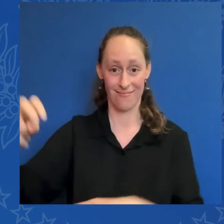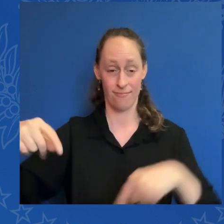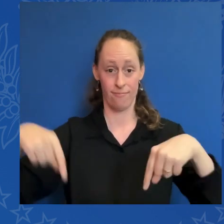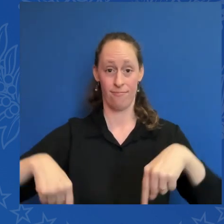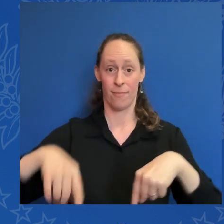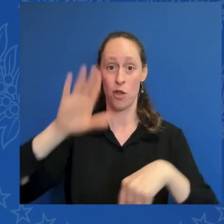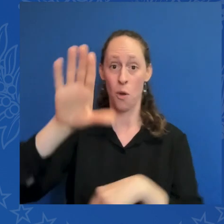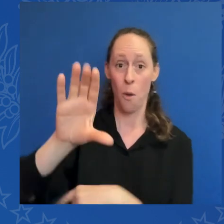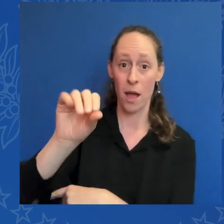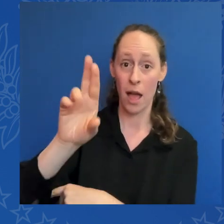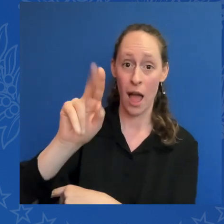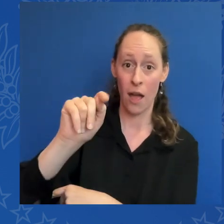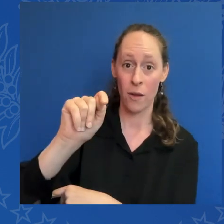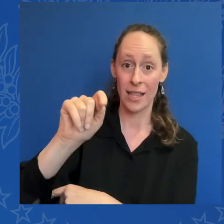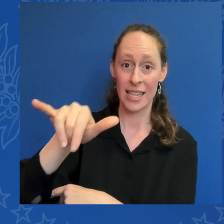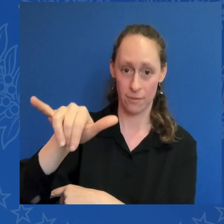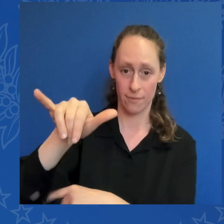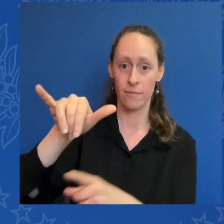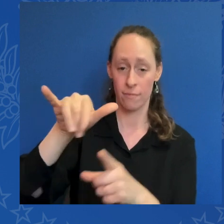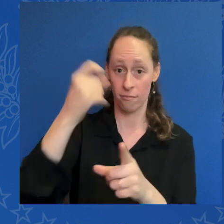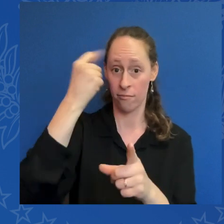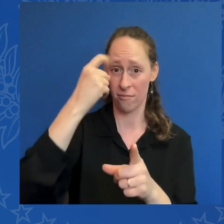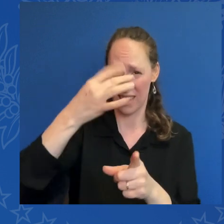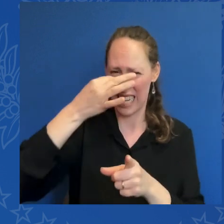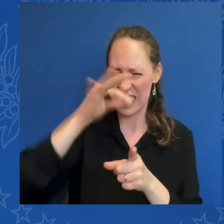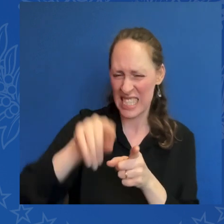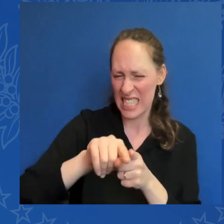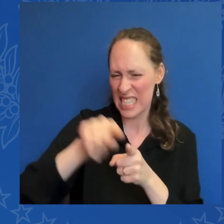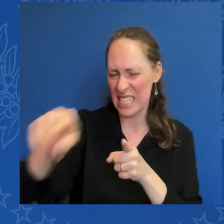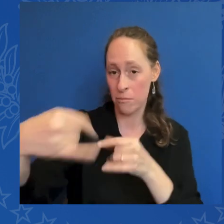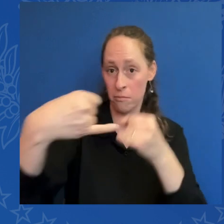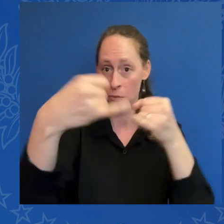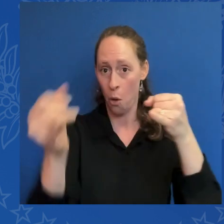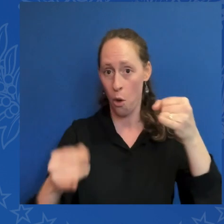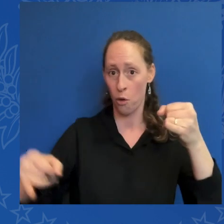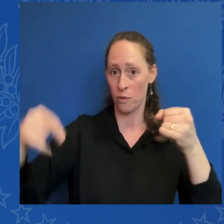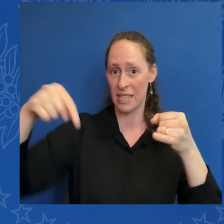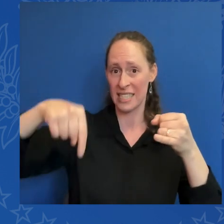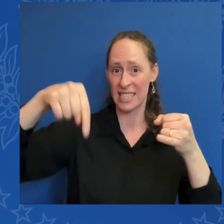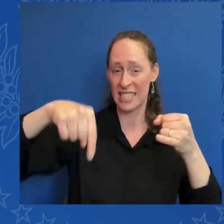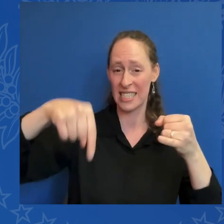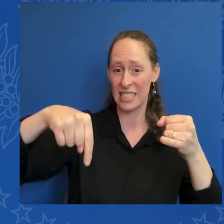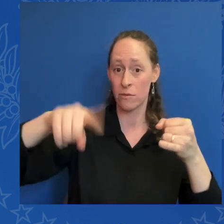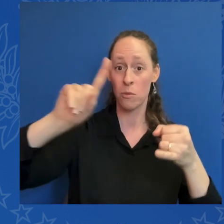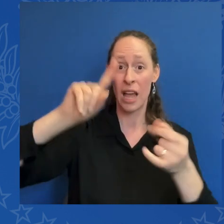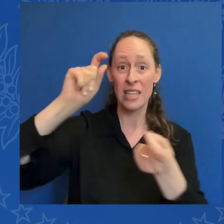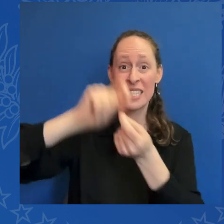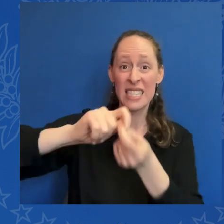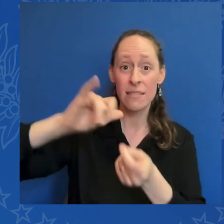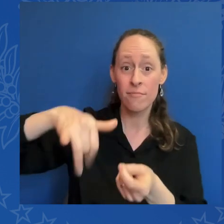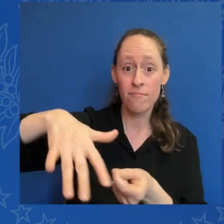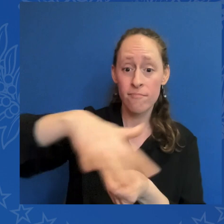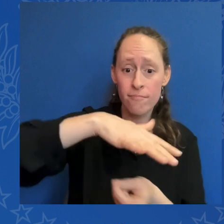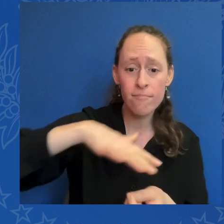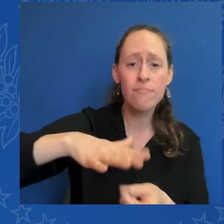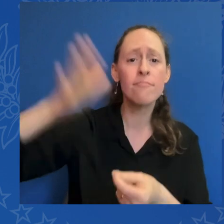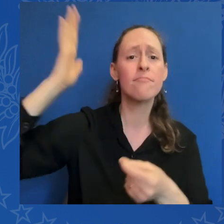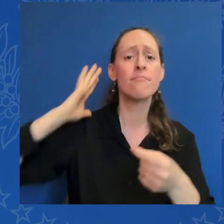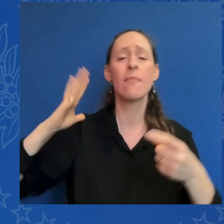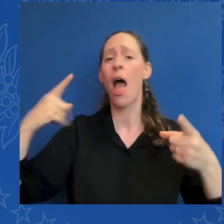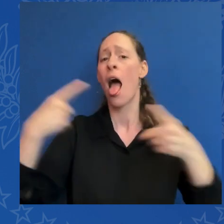border. And in the darkest days of the Troubles, it was a place of refuge for those fleeing from